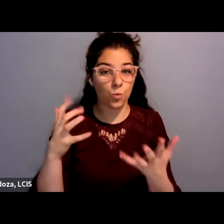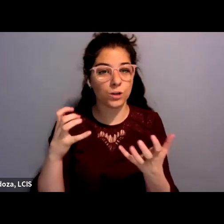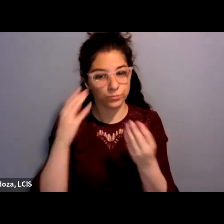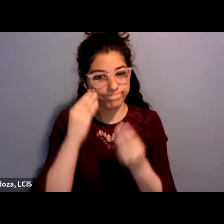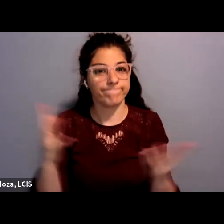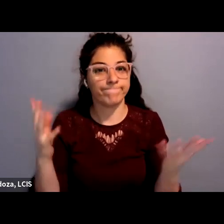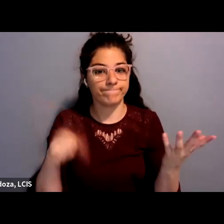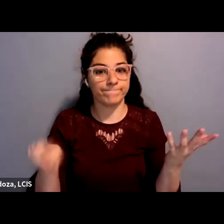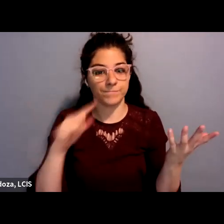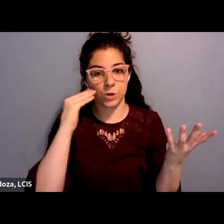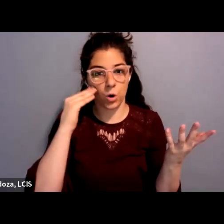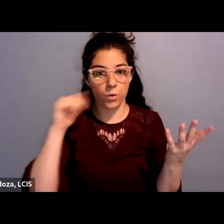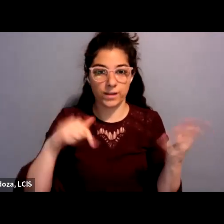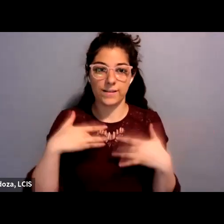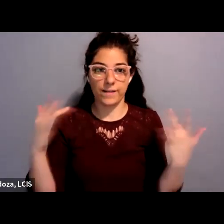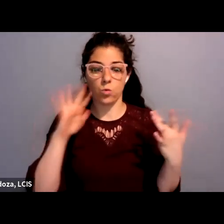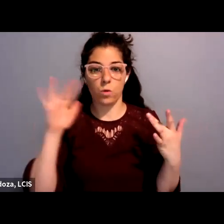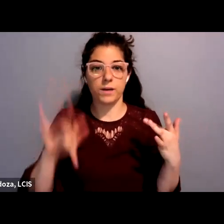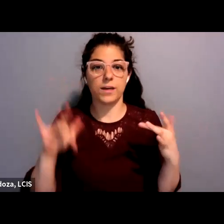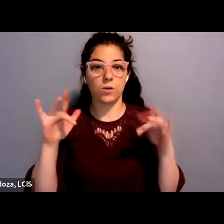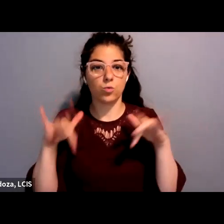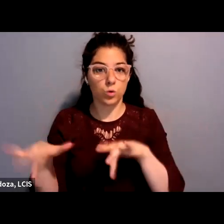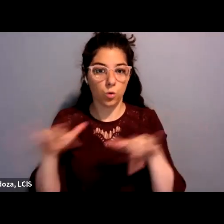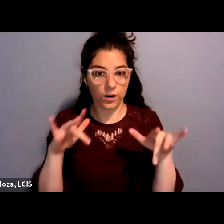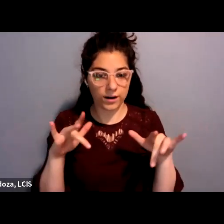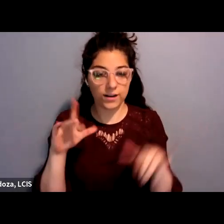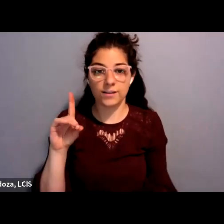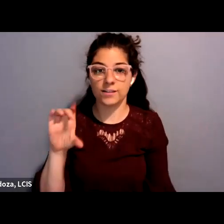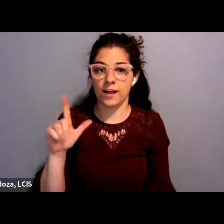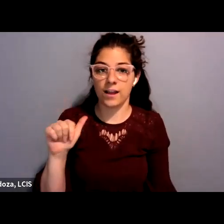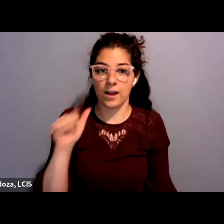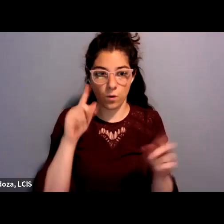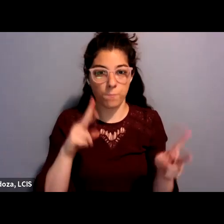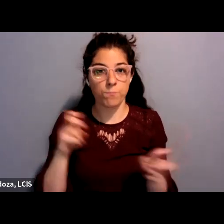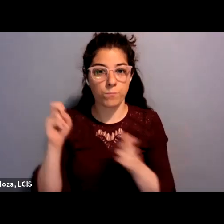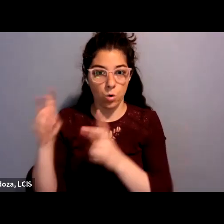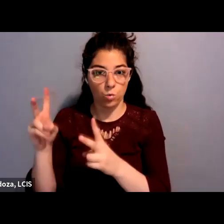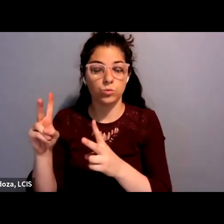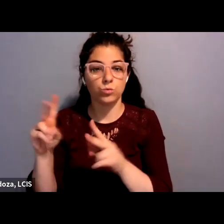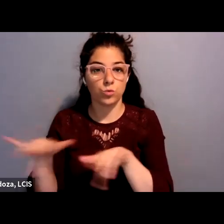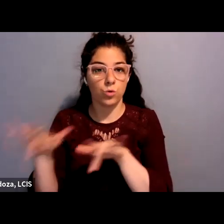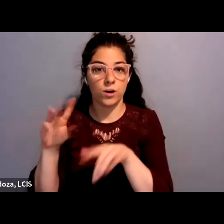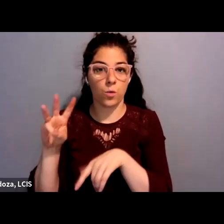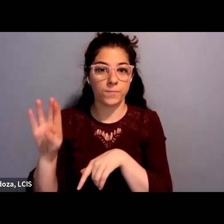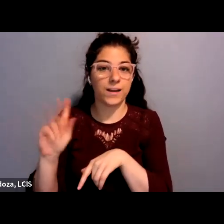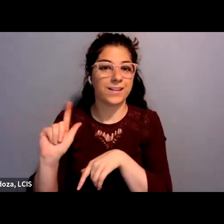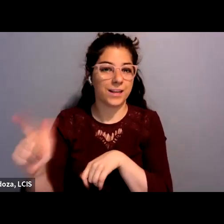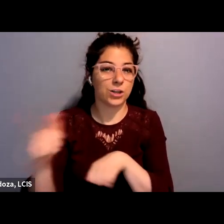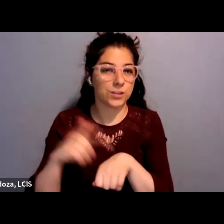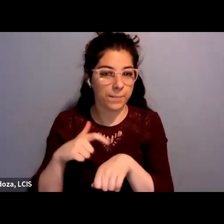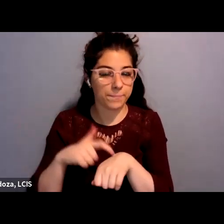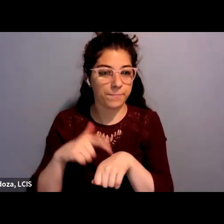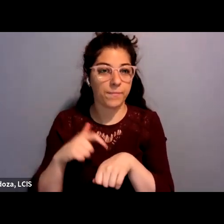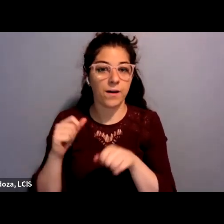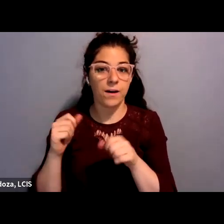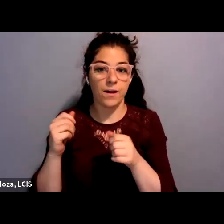know that this event will be recorded. DCLA intends to post this recording on our website at a later date and may use all or